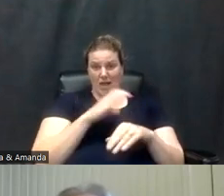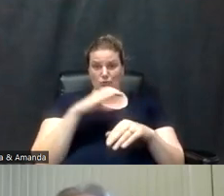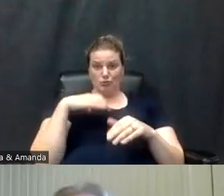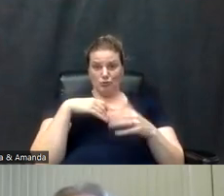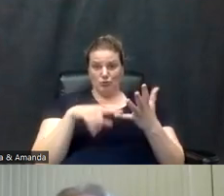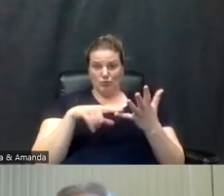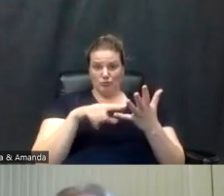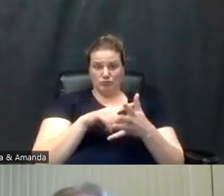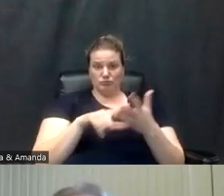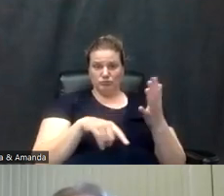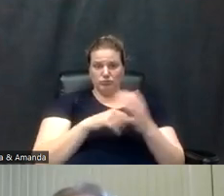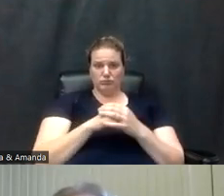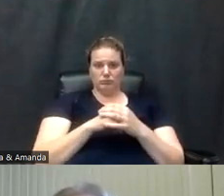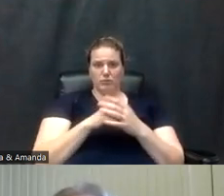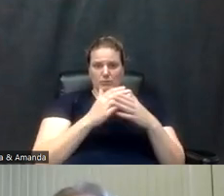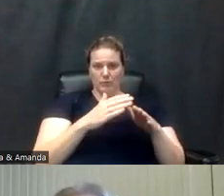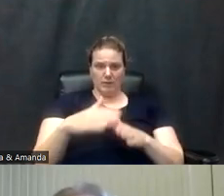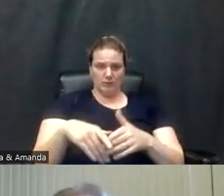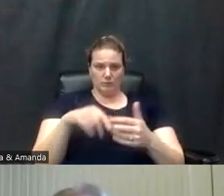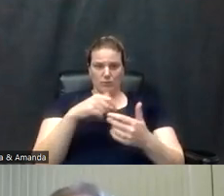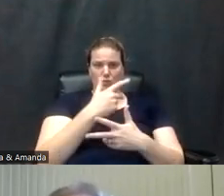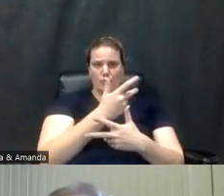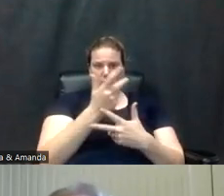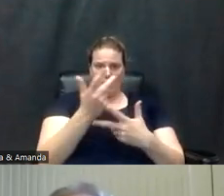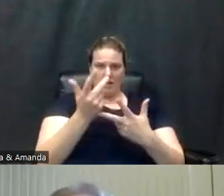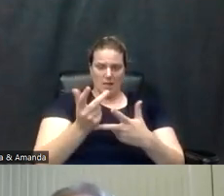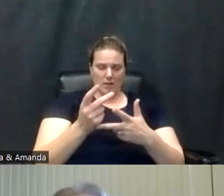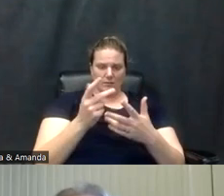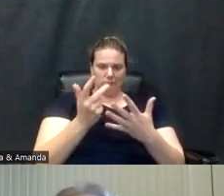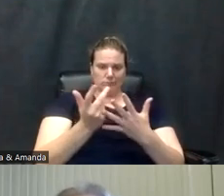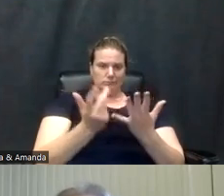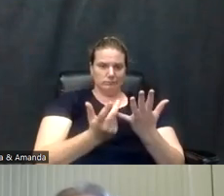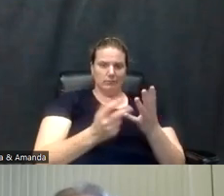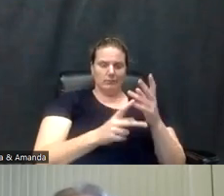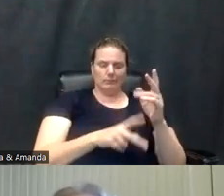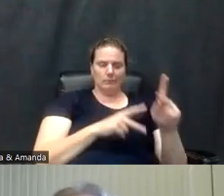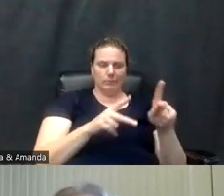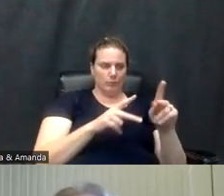also similarly break down into panels of 3 people to review each case. But